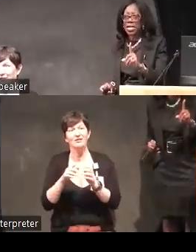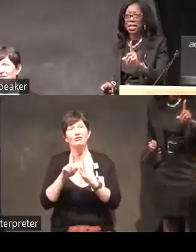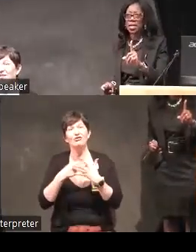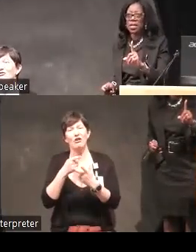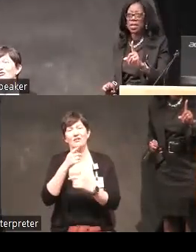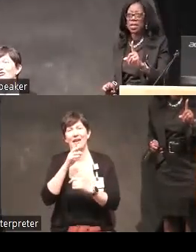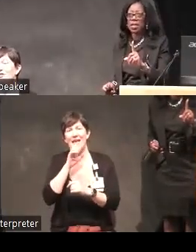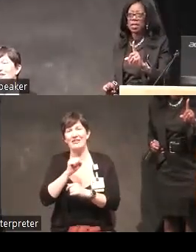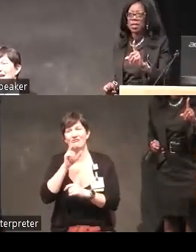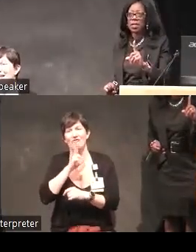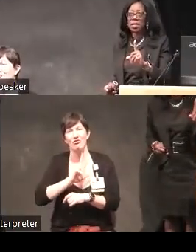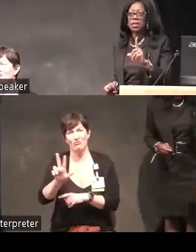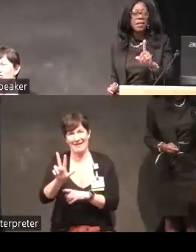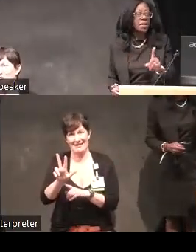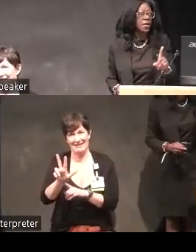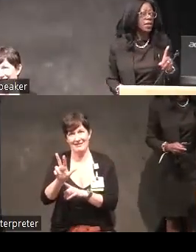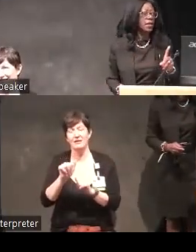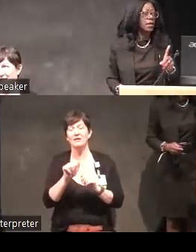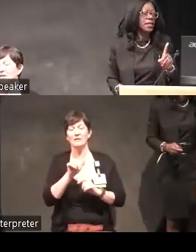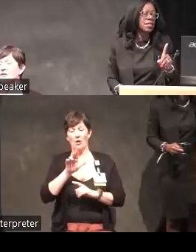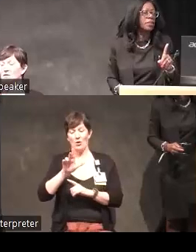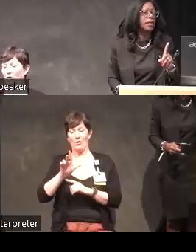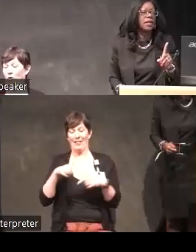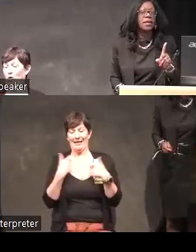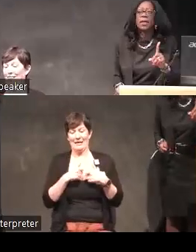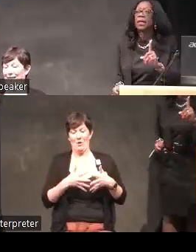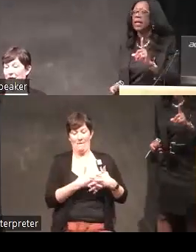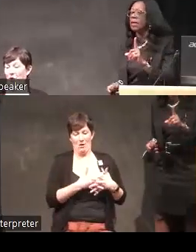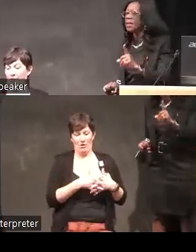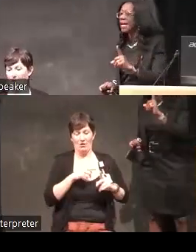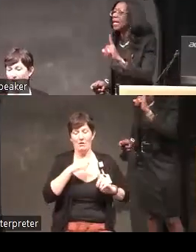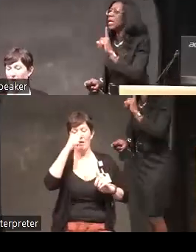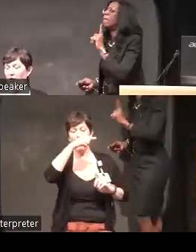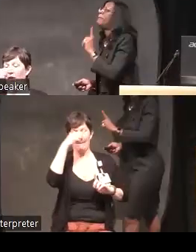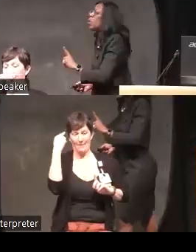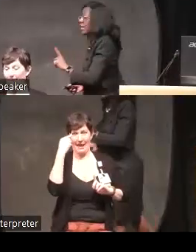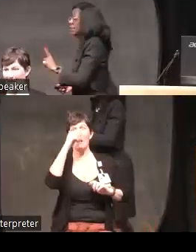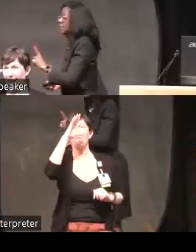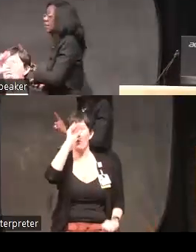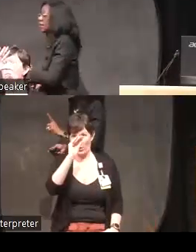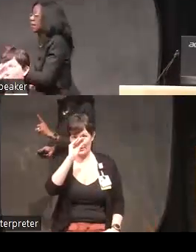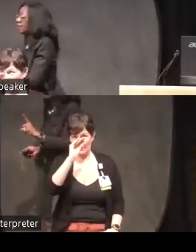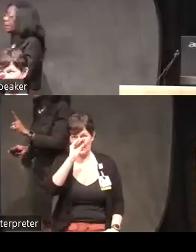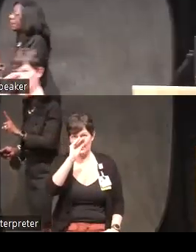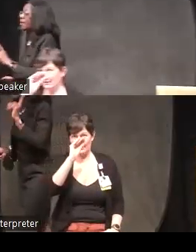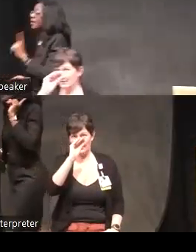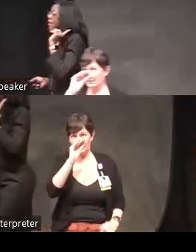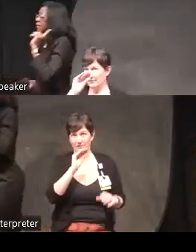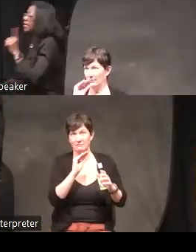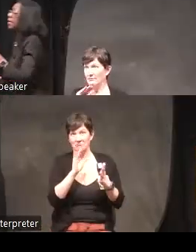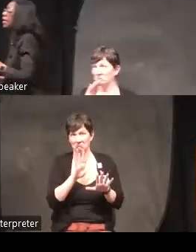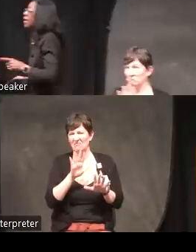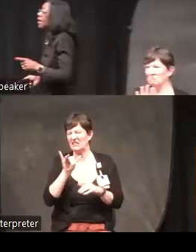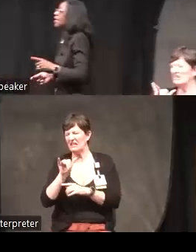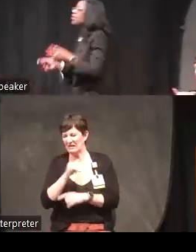3. Latino American, and Black boys, Yale